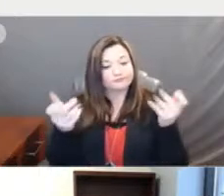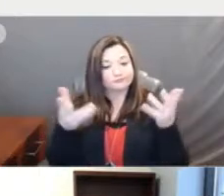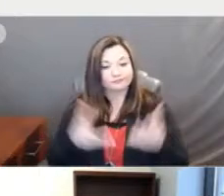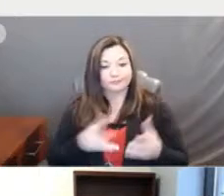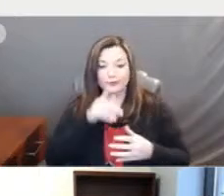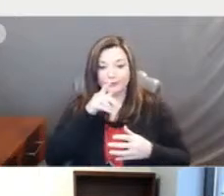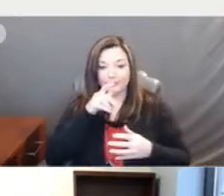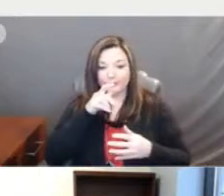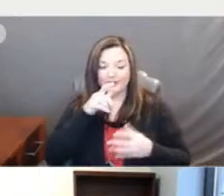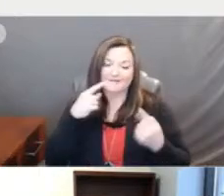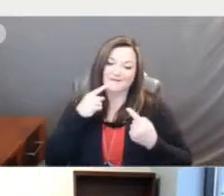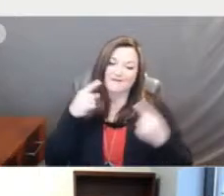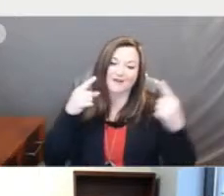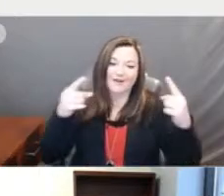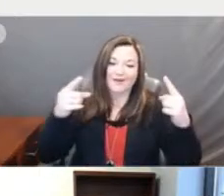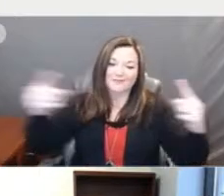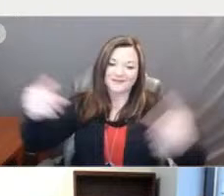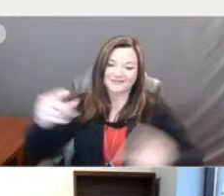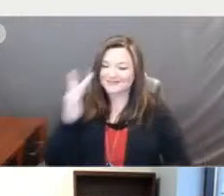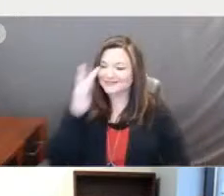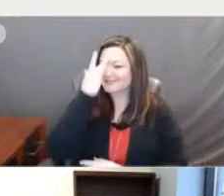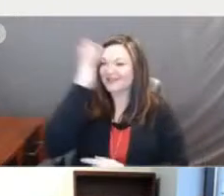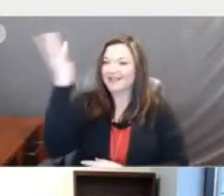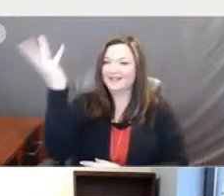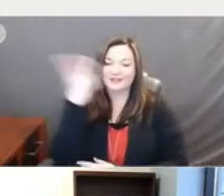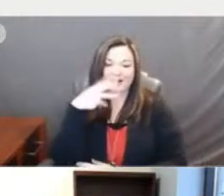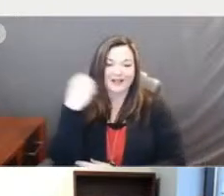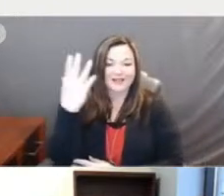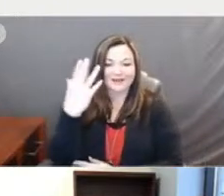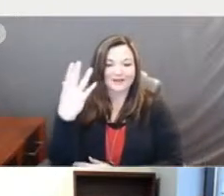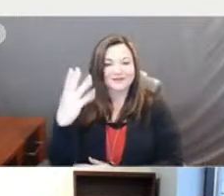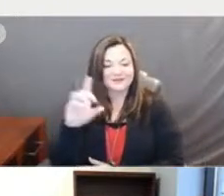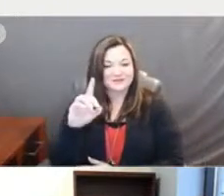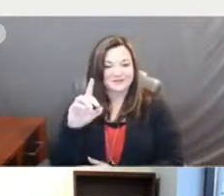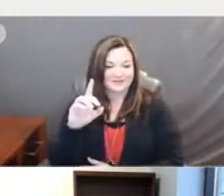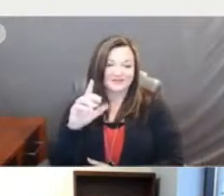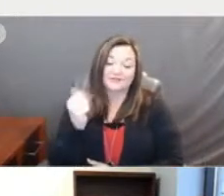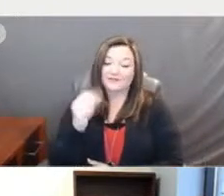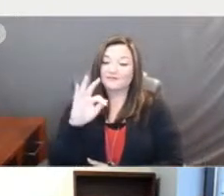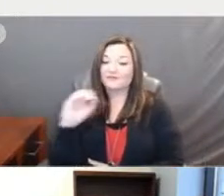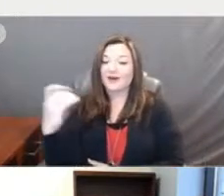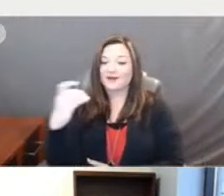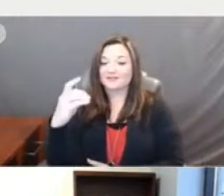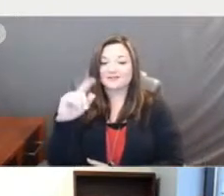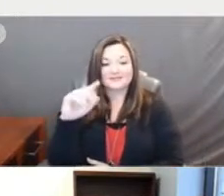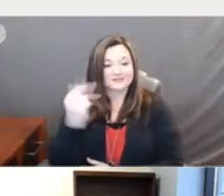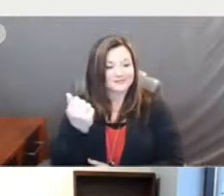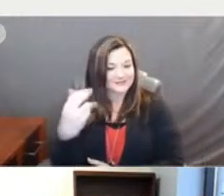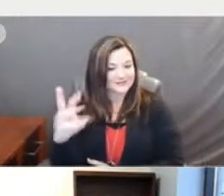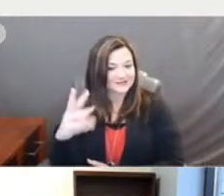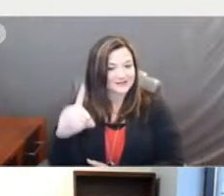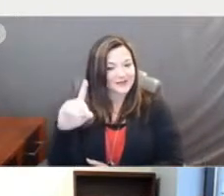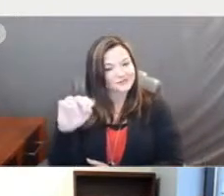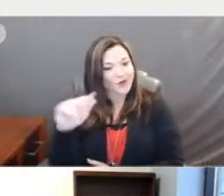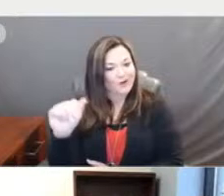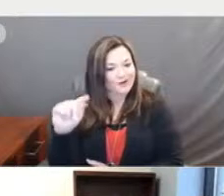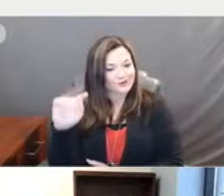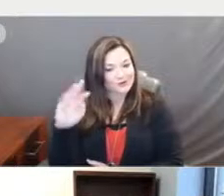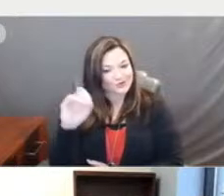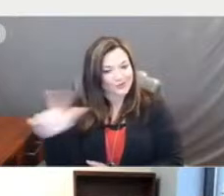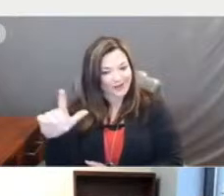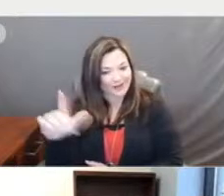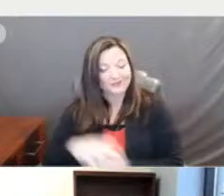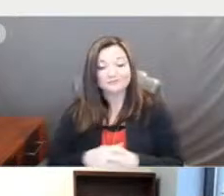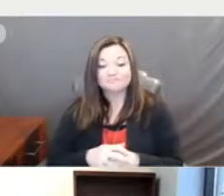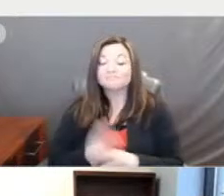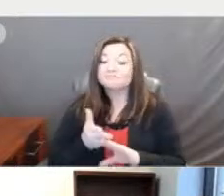famous, intelligent, elegant Donna Terrell of Fox 16. Thank you. Before we